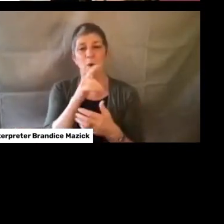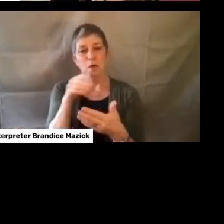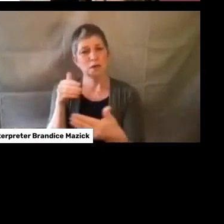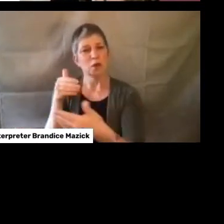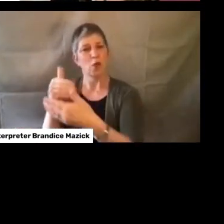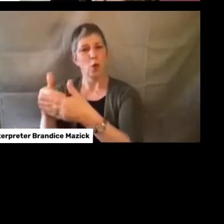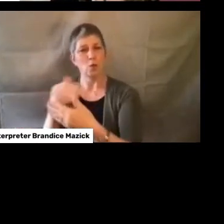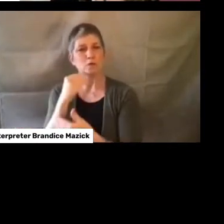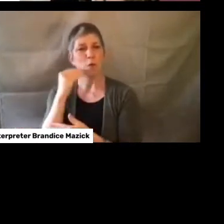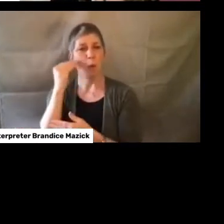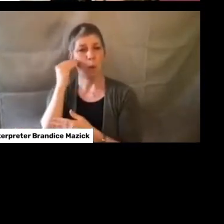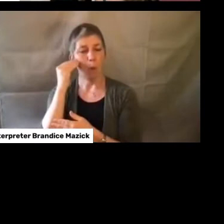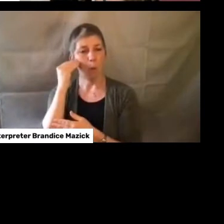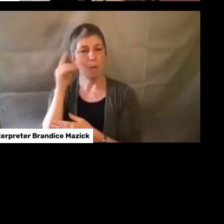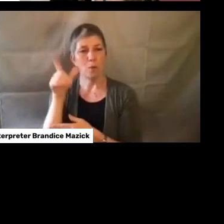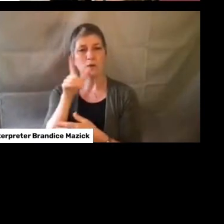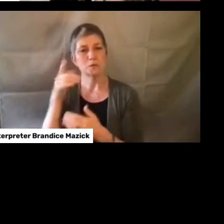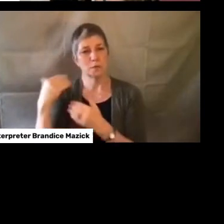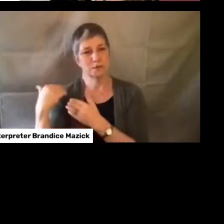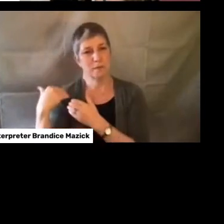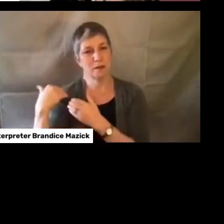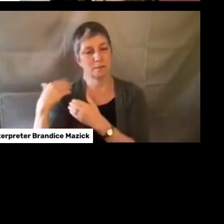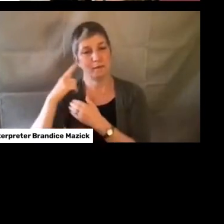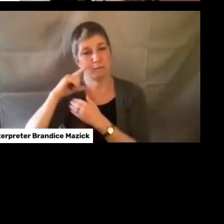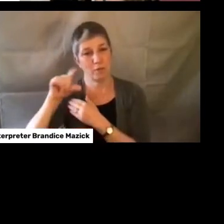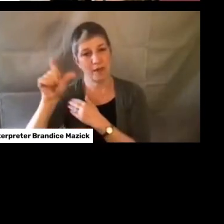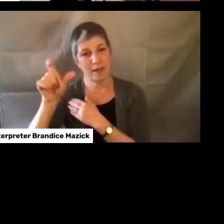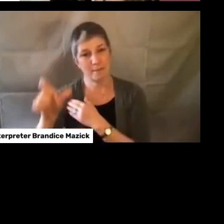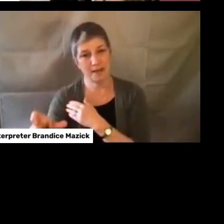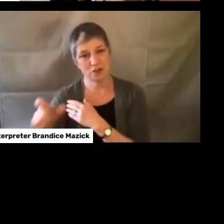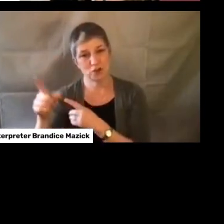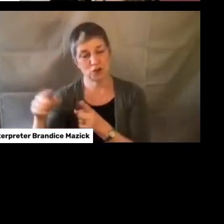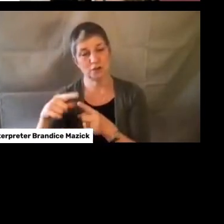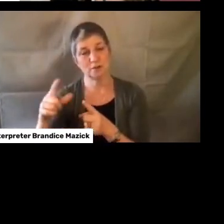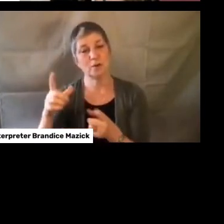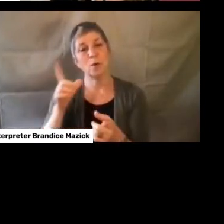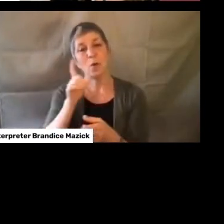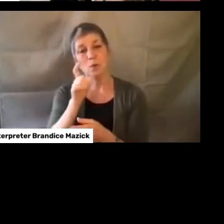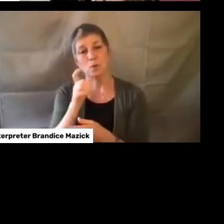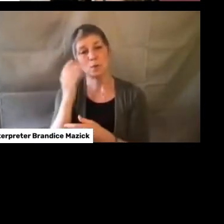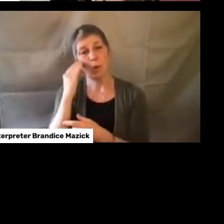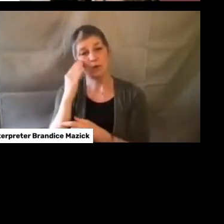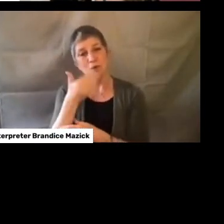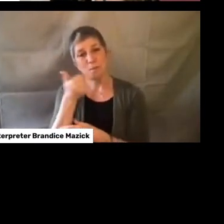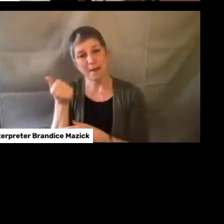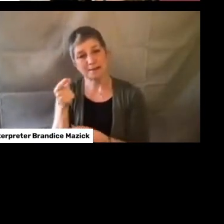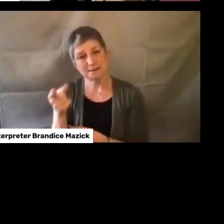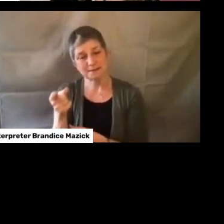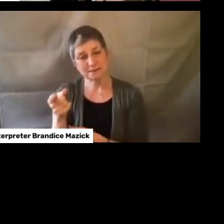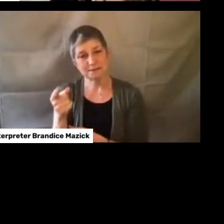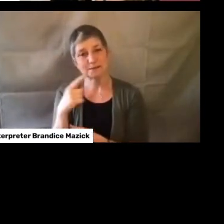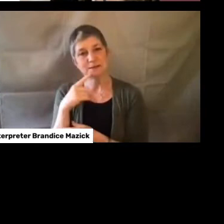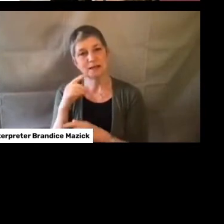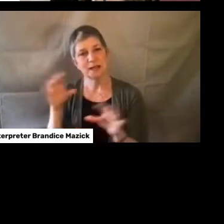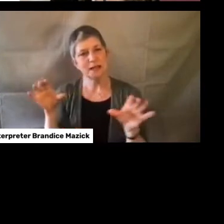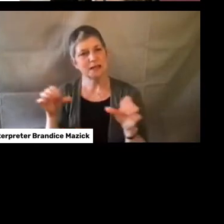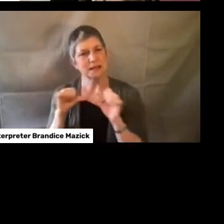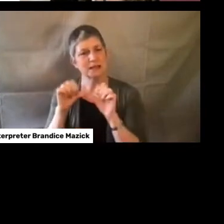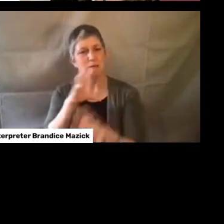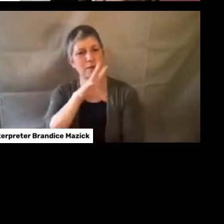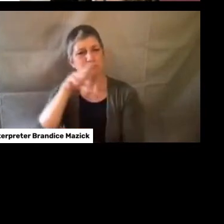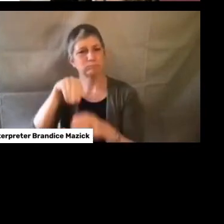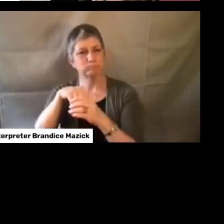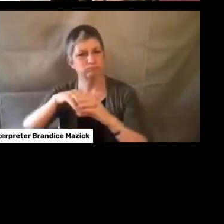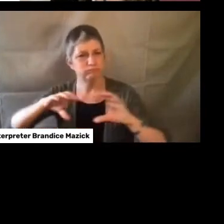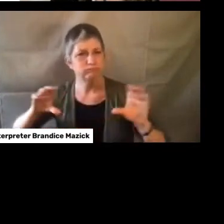to home, that is responsible for you. You want to have the physician that knows you the most, continue to be an active participant in